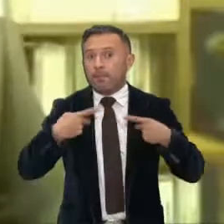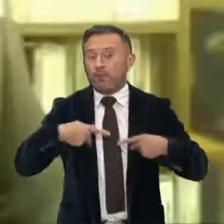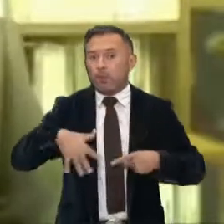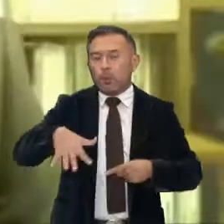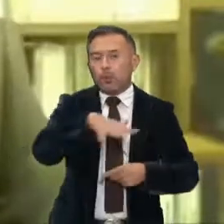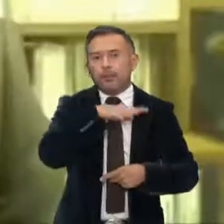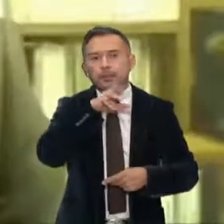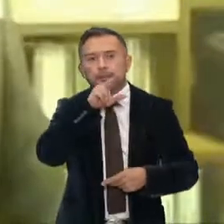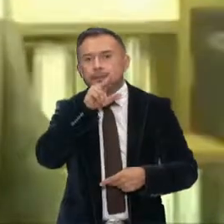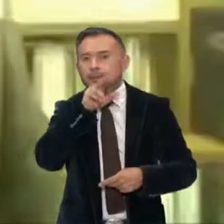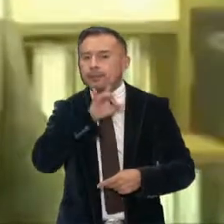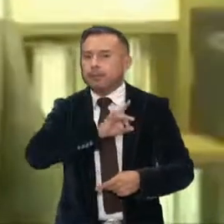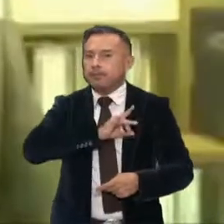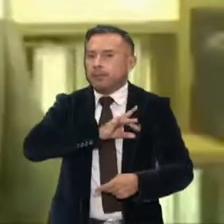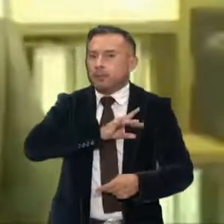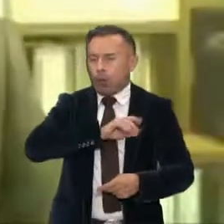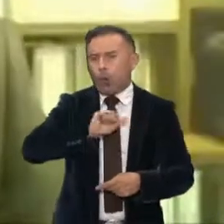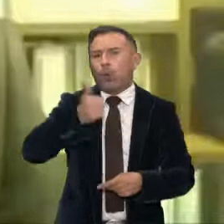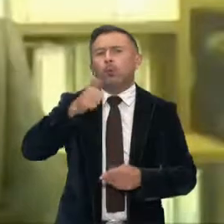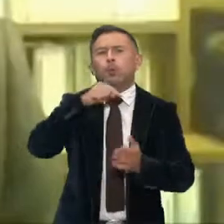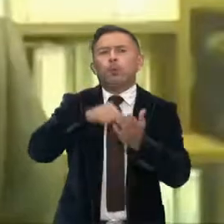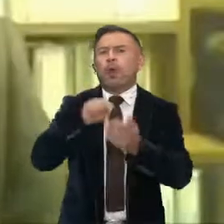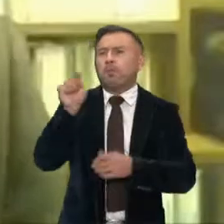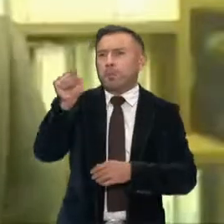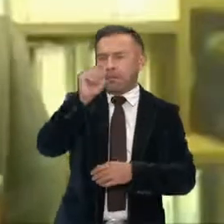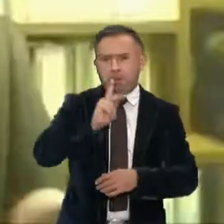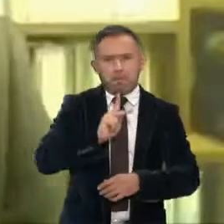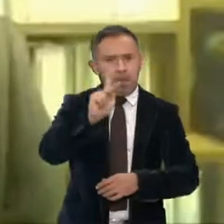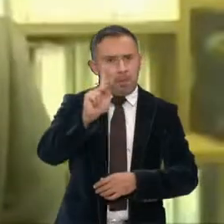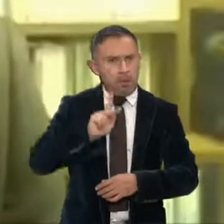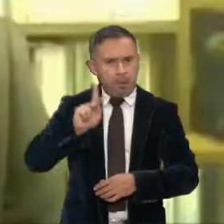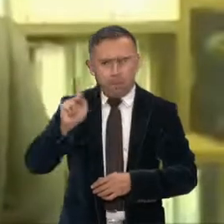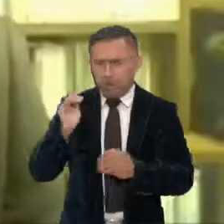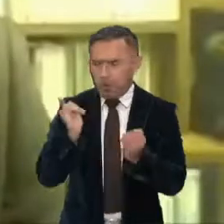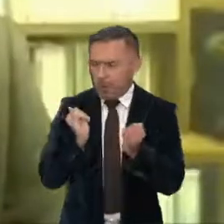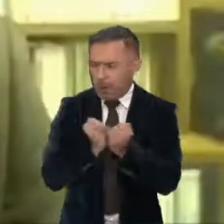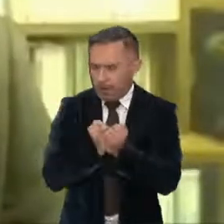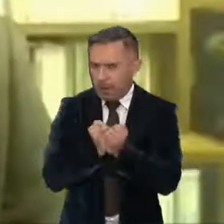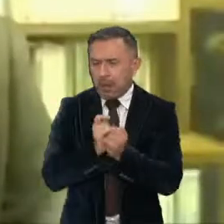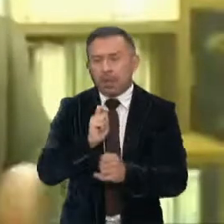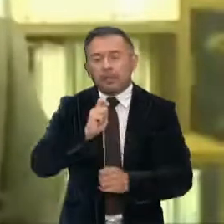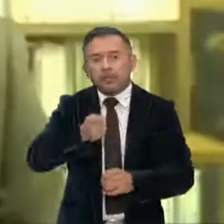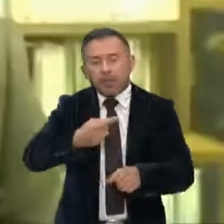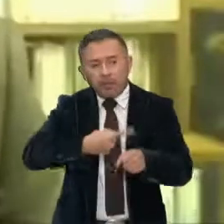We also had the population fear, and this was